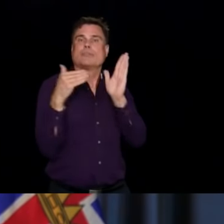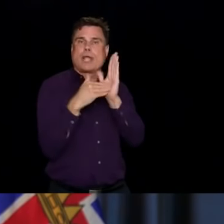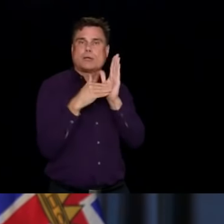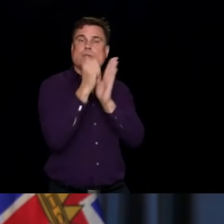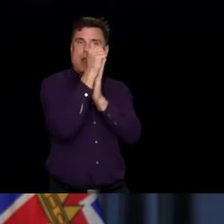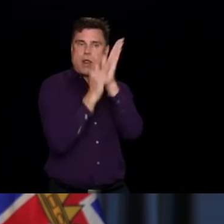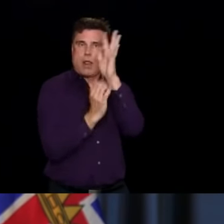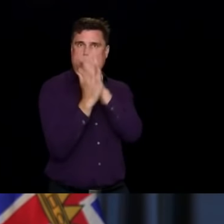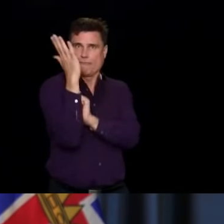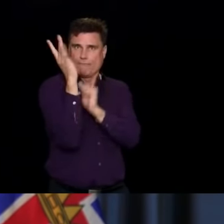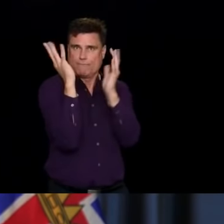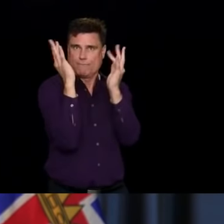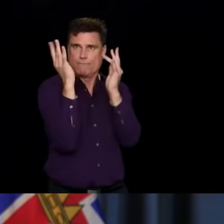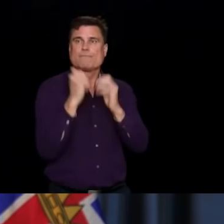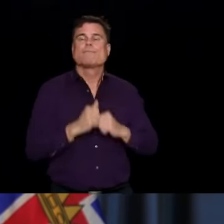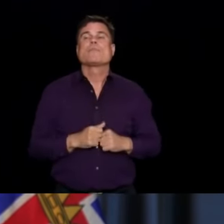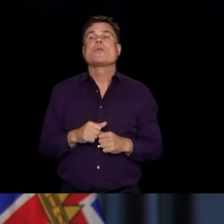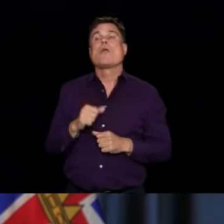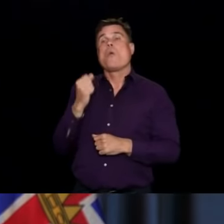3,665,250 pairs of gloves, and